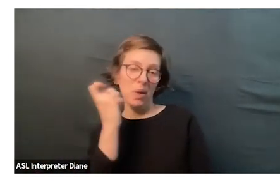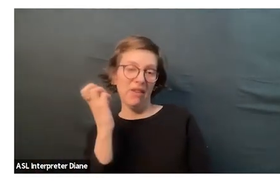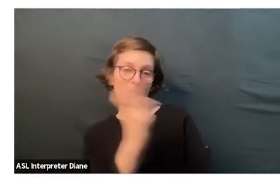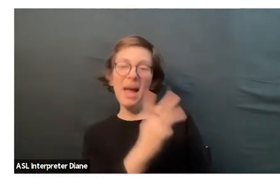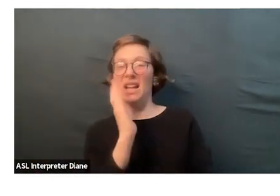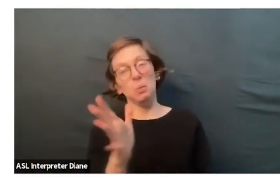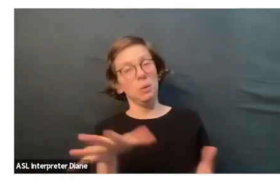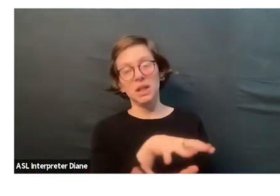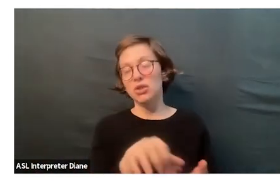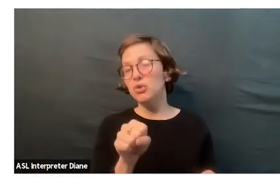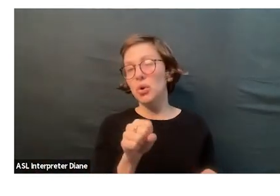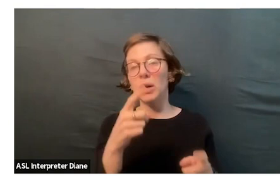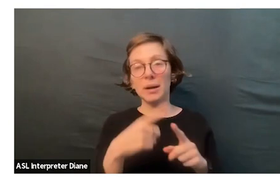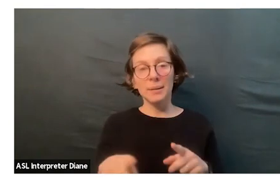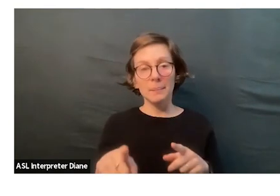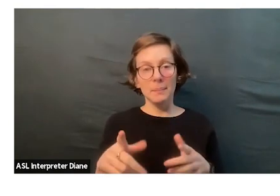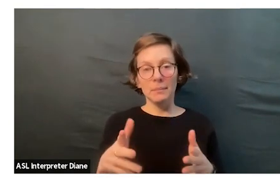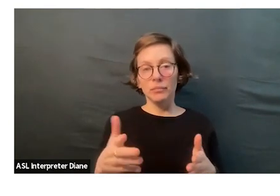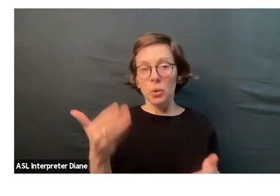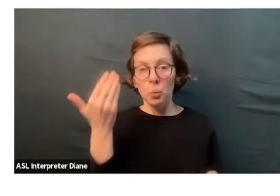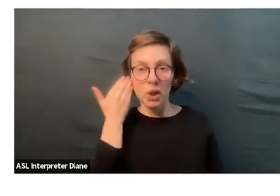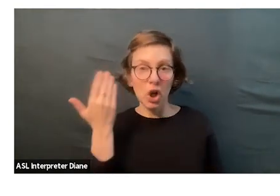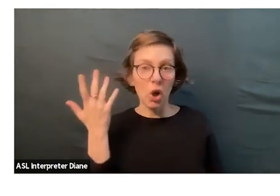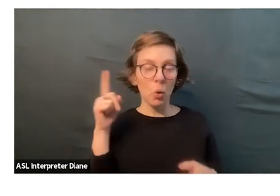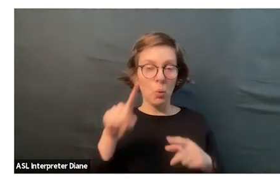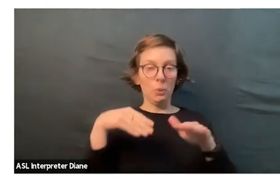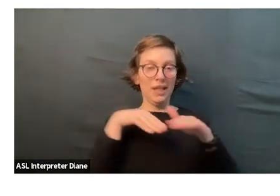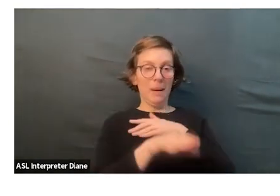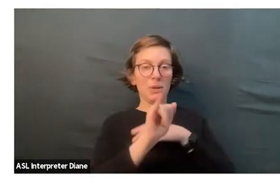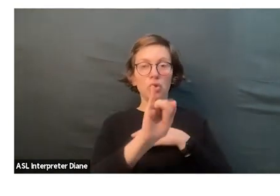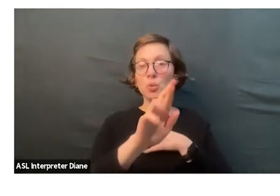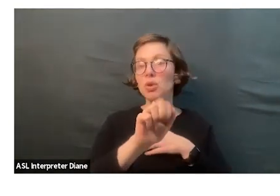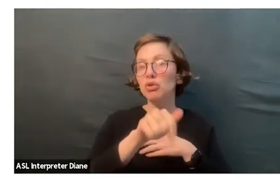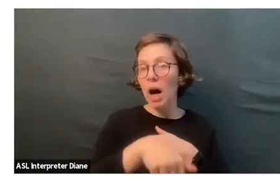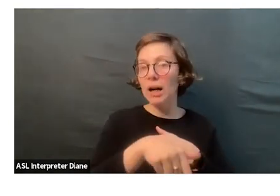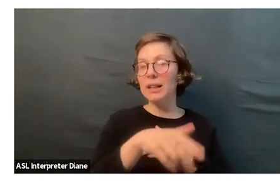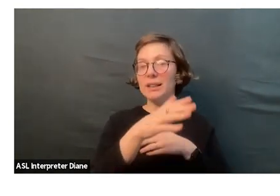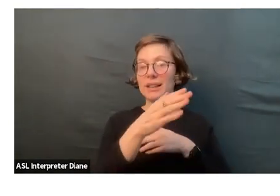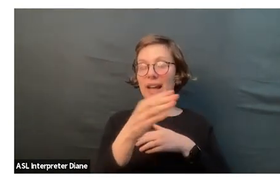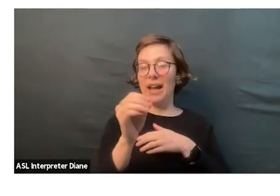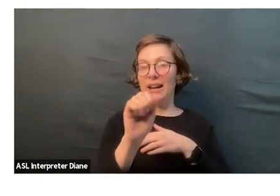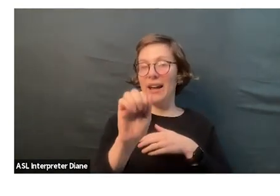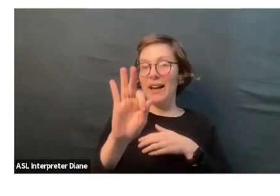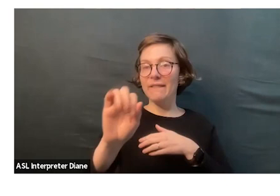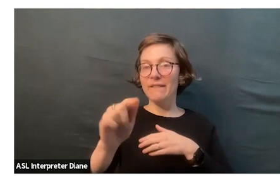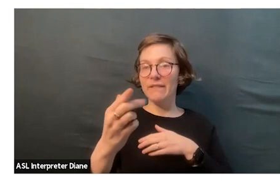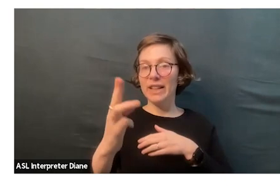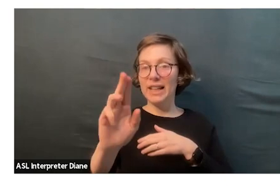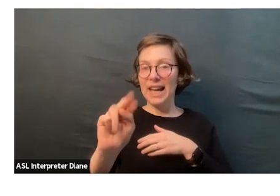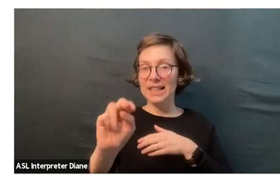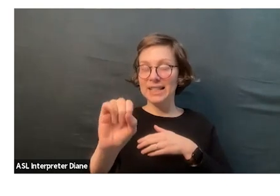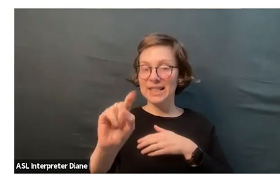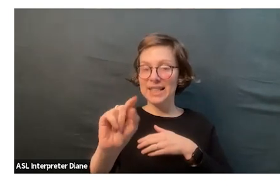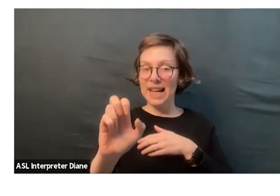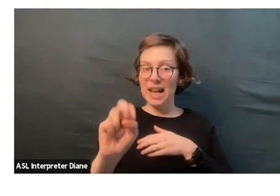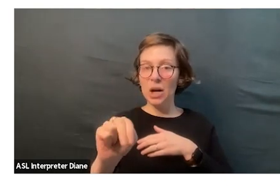are acquired. But I hope that was helpful. Super helpful. Thank you so much, Dr. Suja. I feel like we are not going to